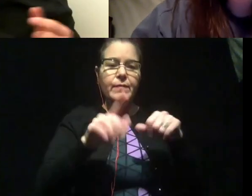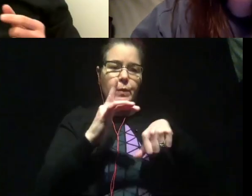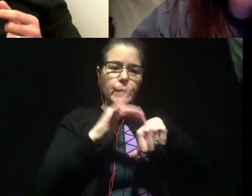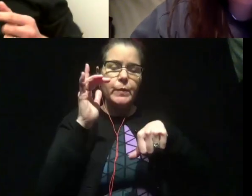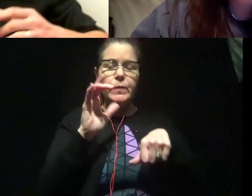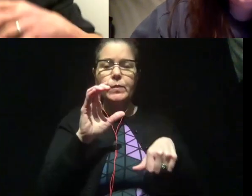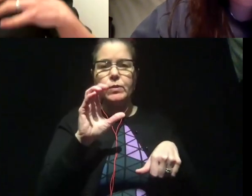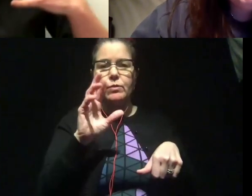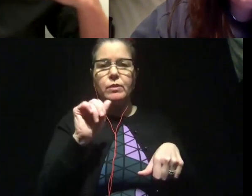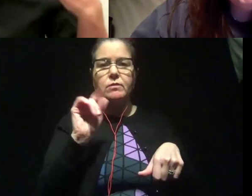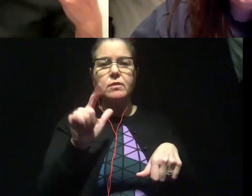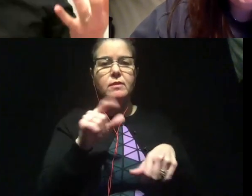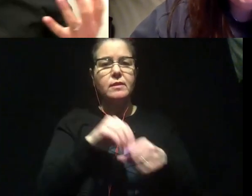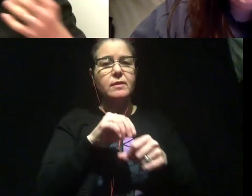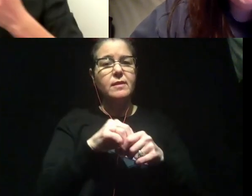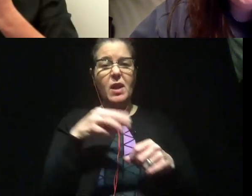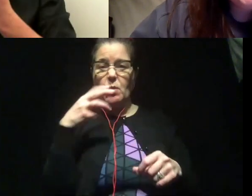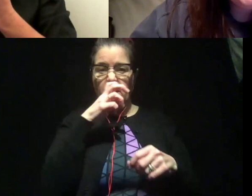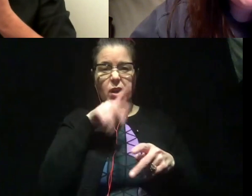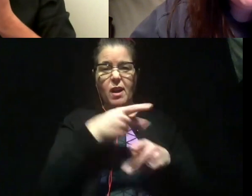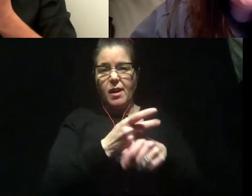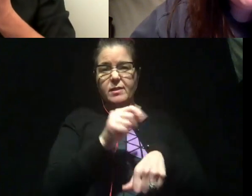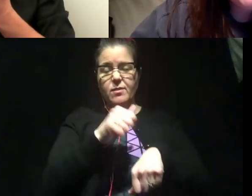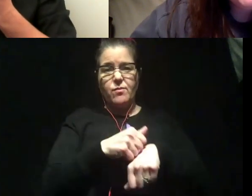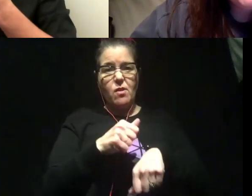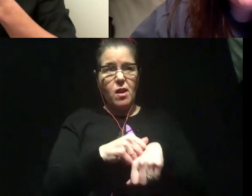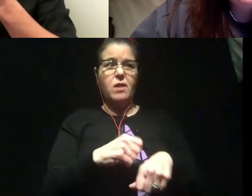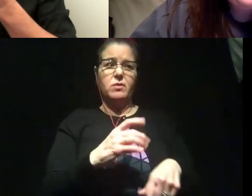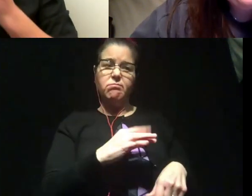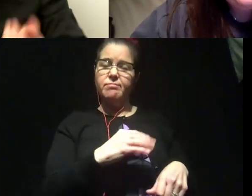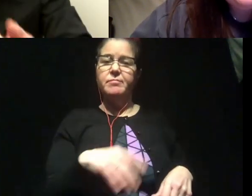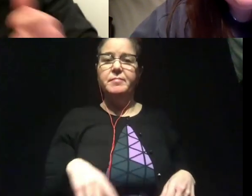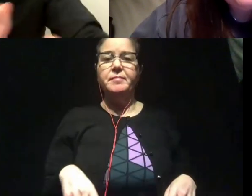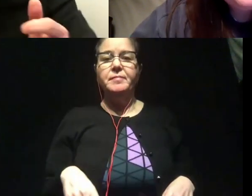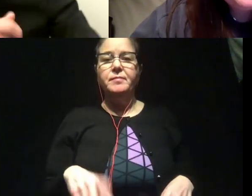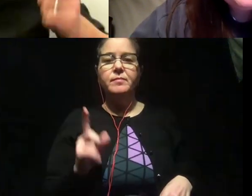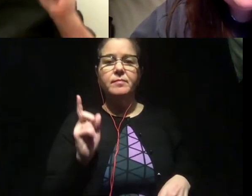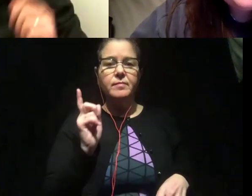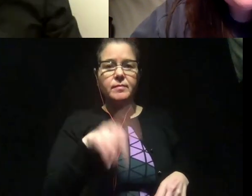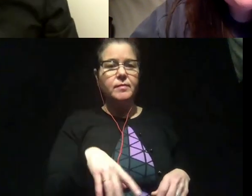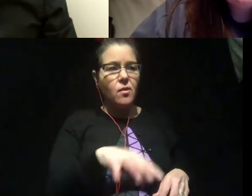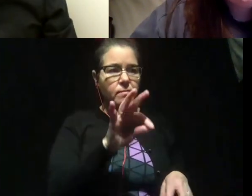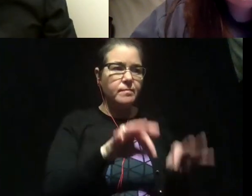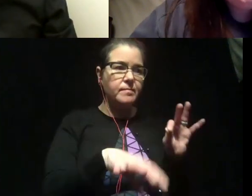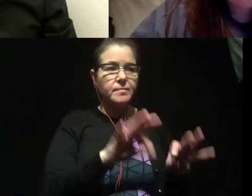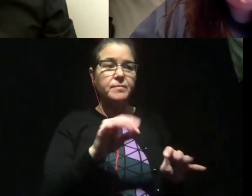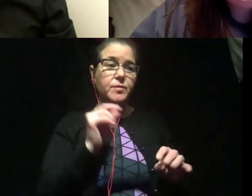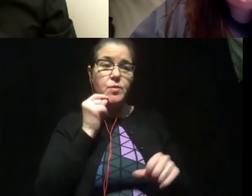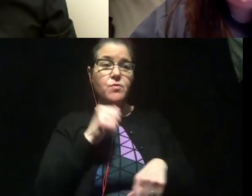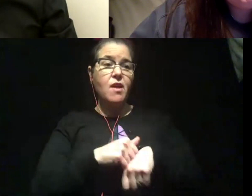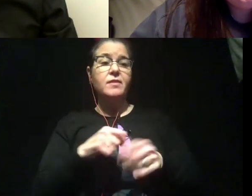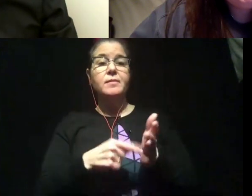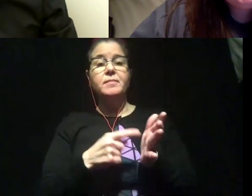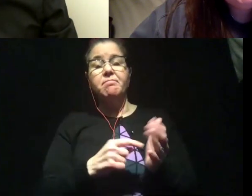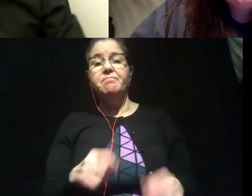them, and all these weird types of rocks that are very, very cool. And so we'll go around just picking out cool looking rocks sometimes